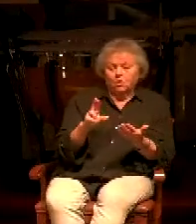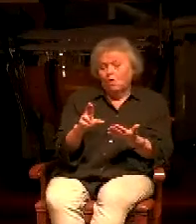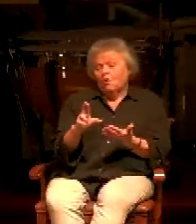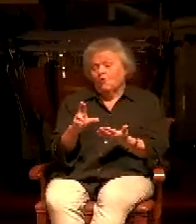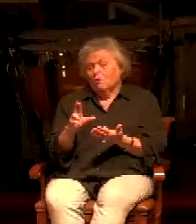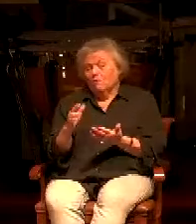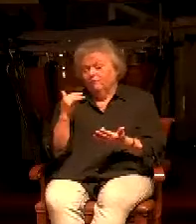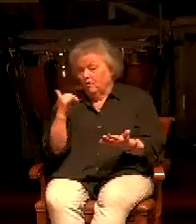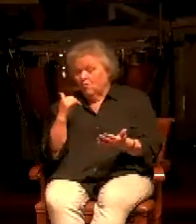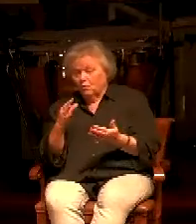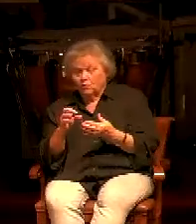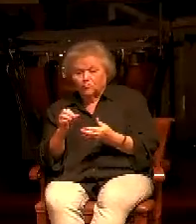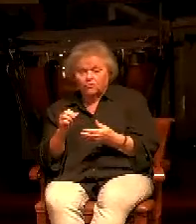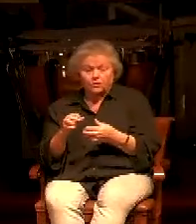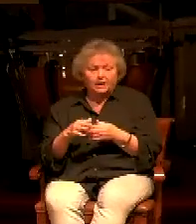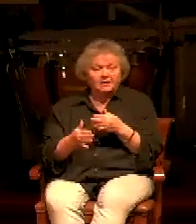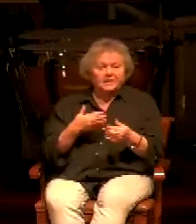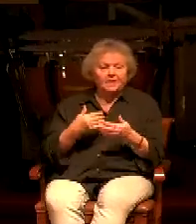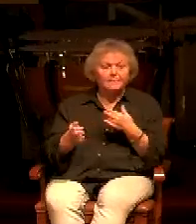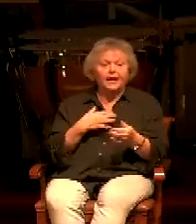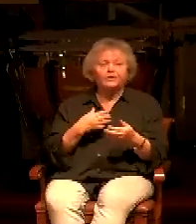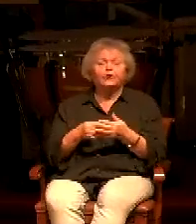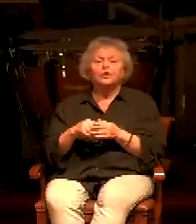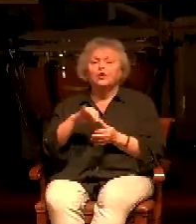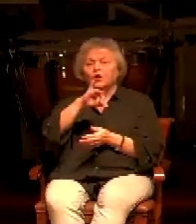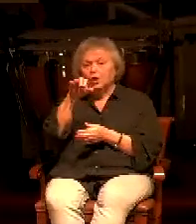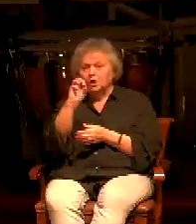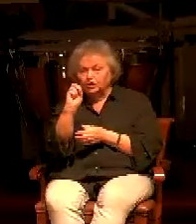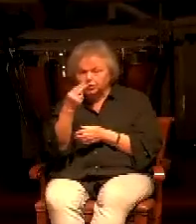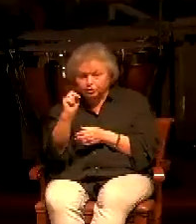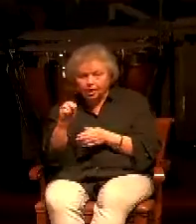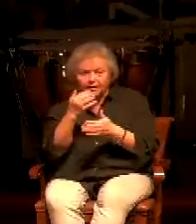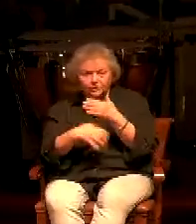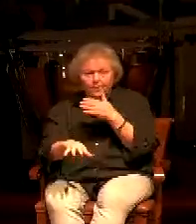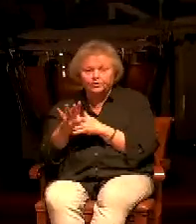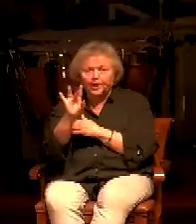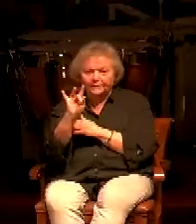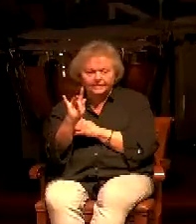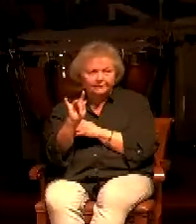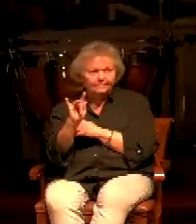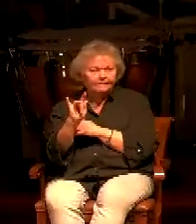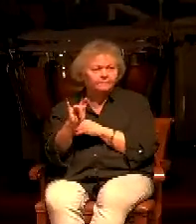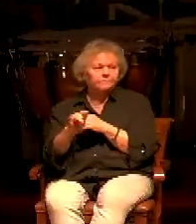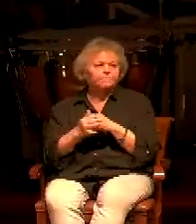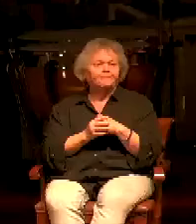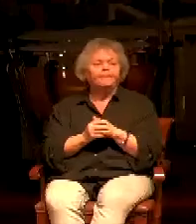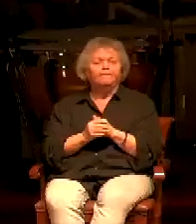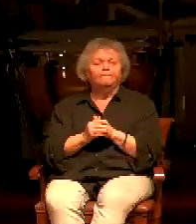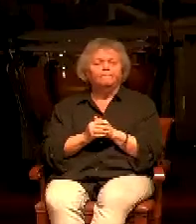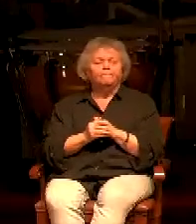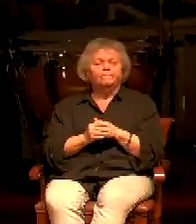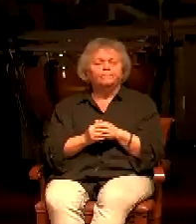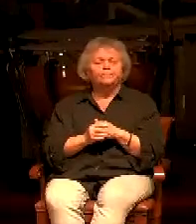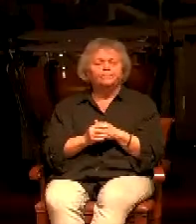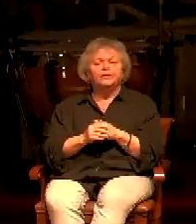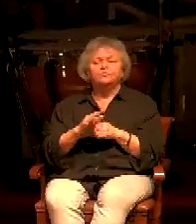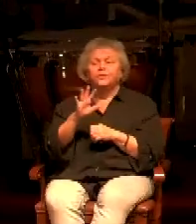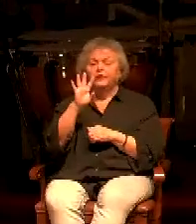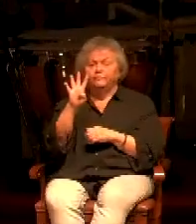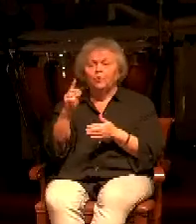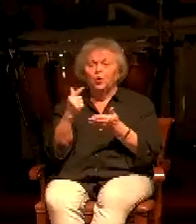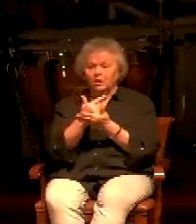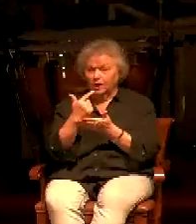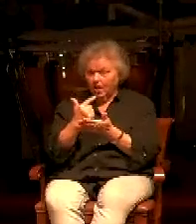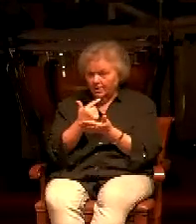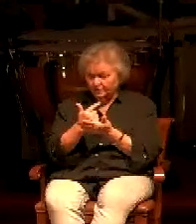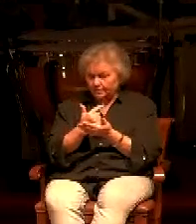electronic device. Either way, we're going to be in the Gospel of John in the 18th chapter, the Gospel of John. So that's one of the four gospel accounts, the